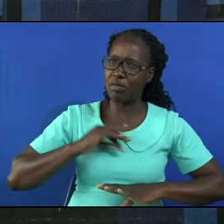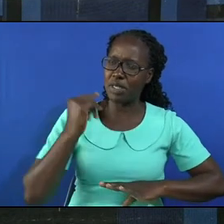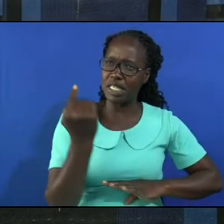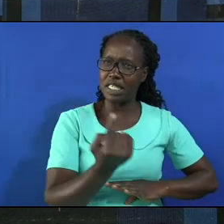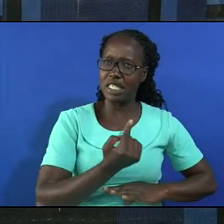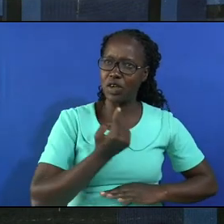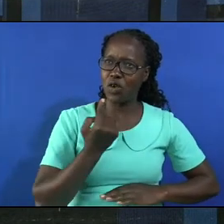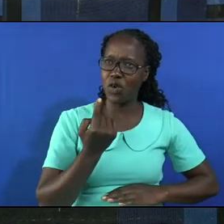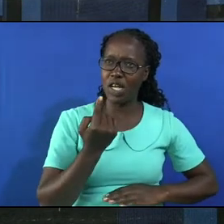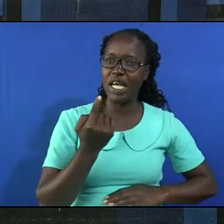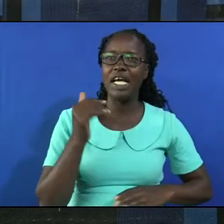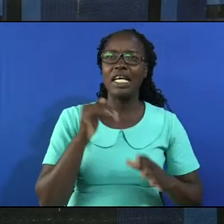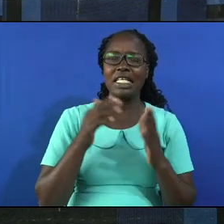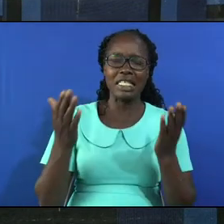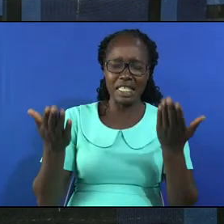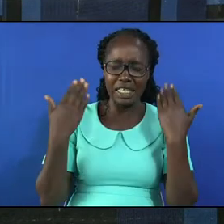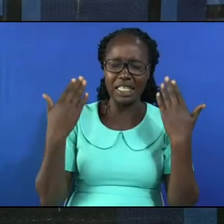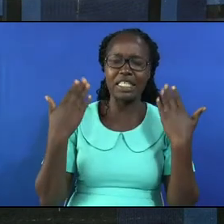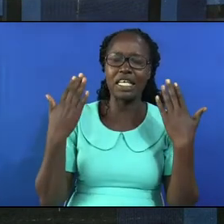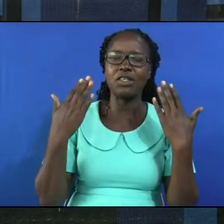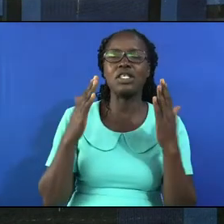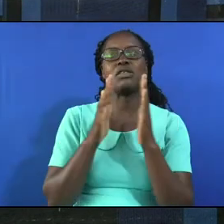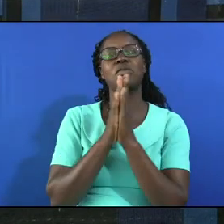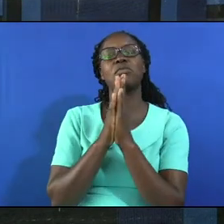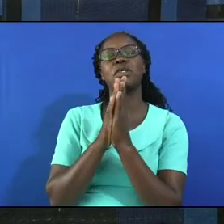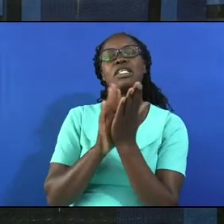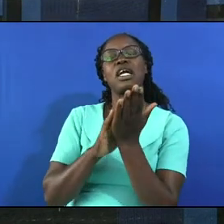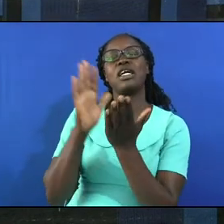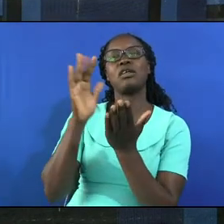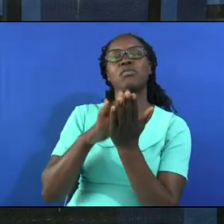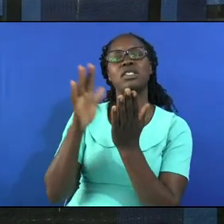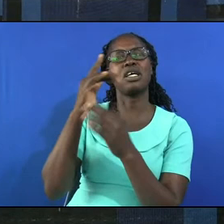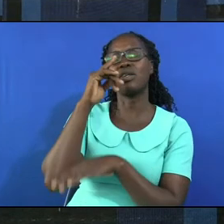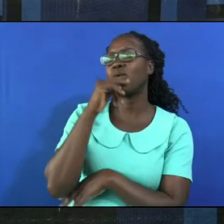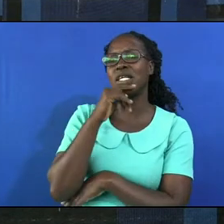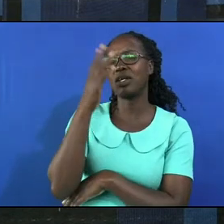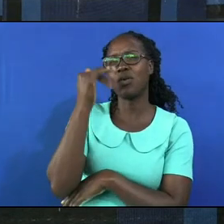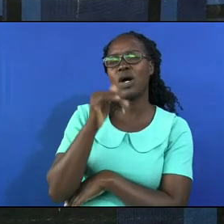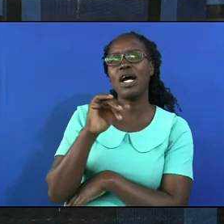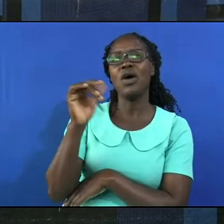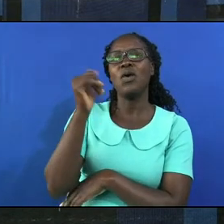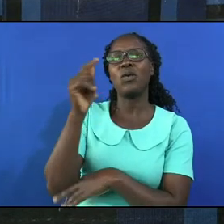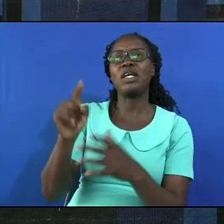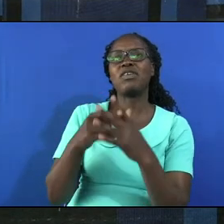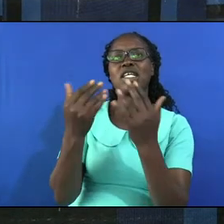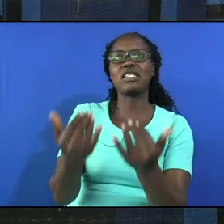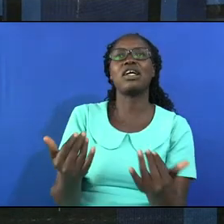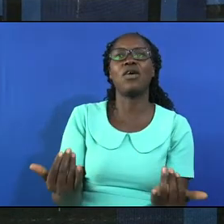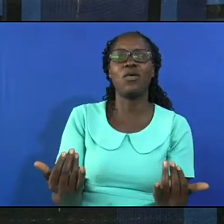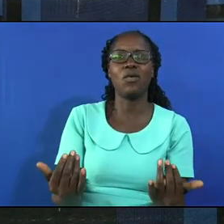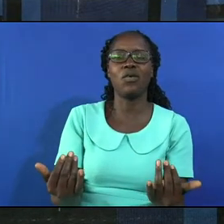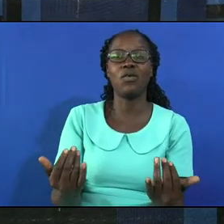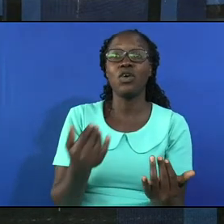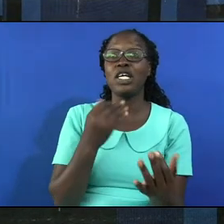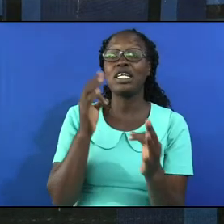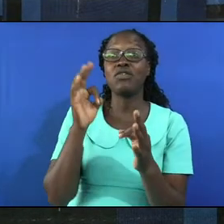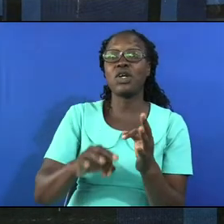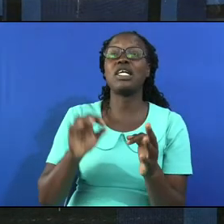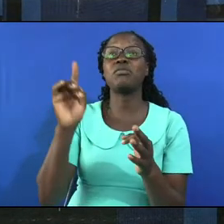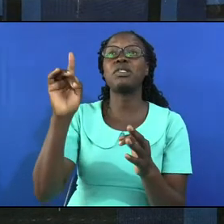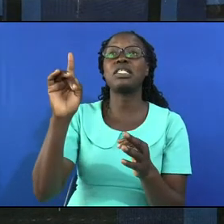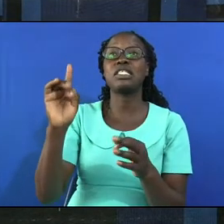being single. In eternity, we'll just be praising him and wondering why it didn't begin now. Are we together, friends? If you can't